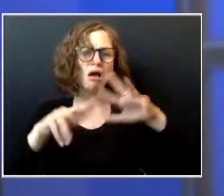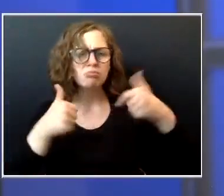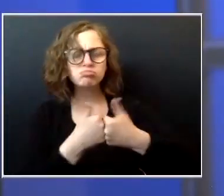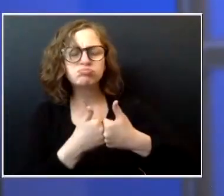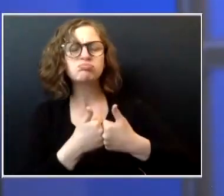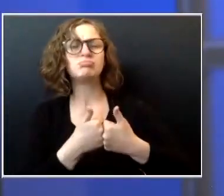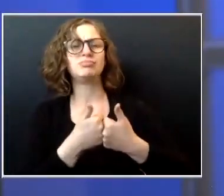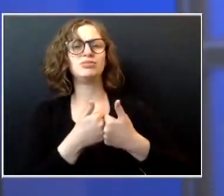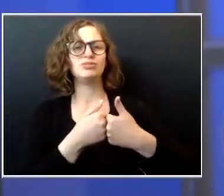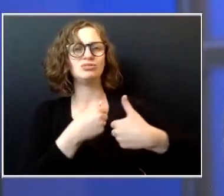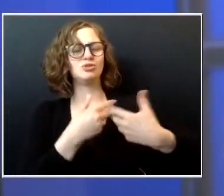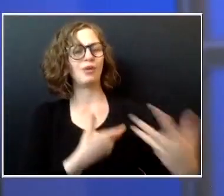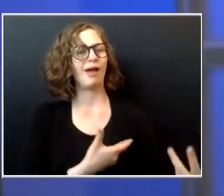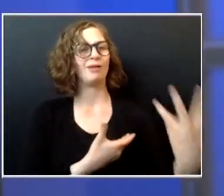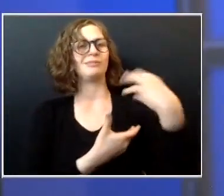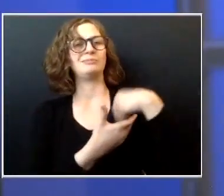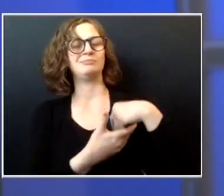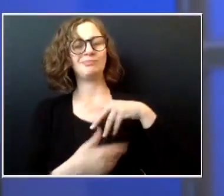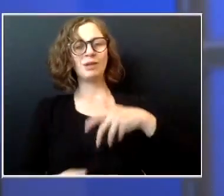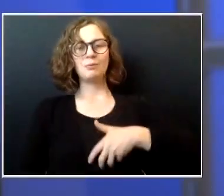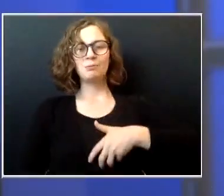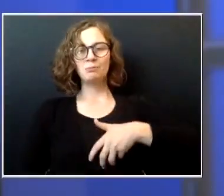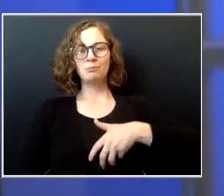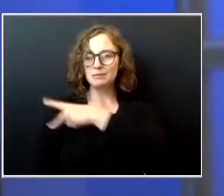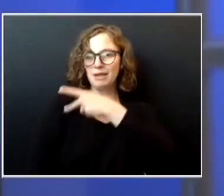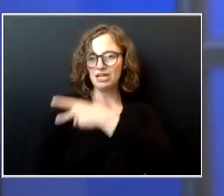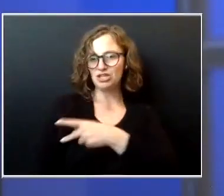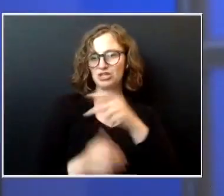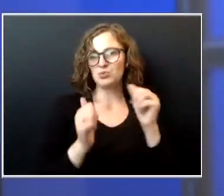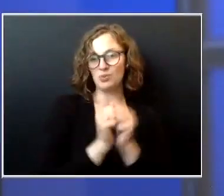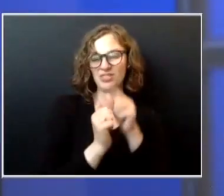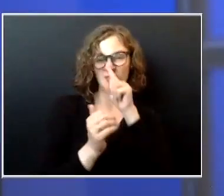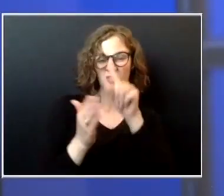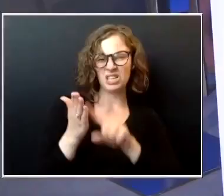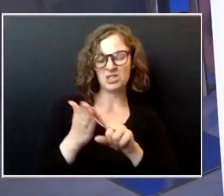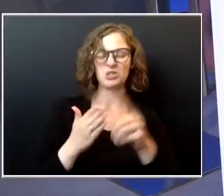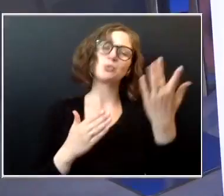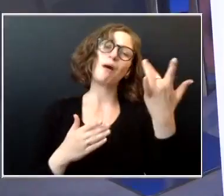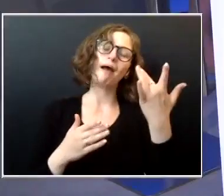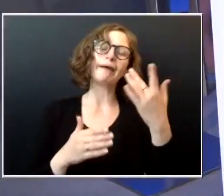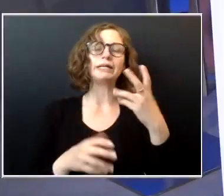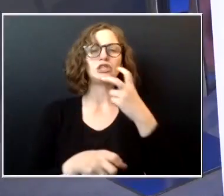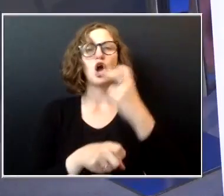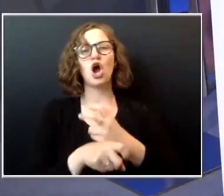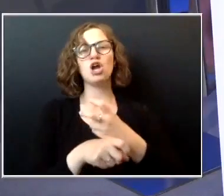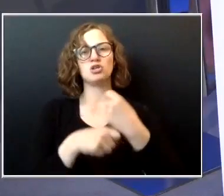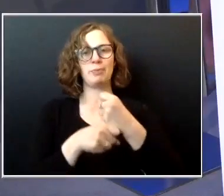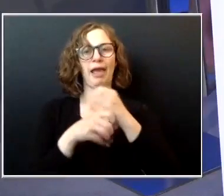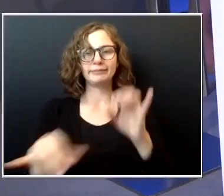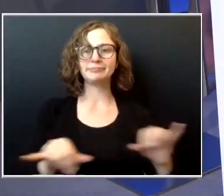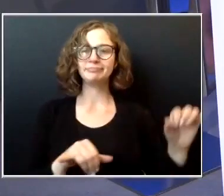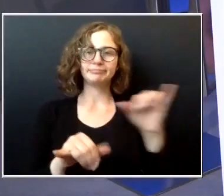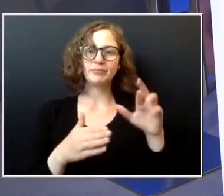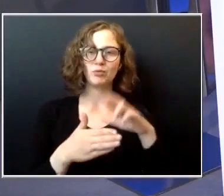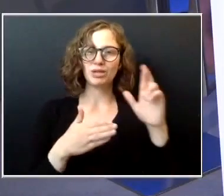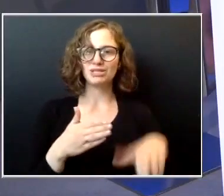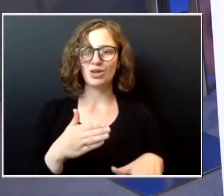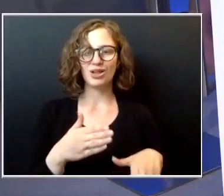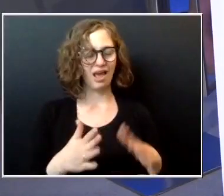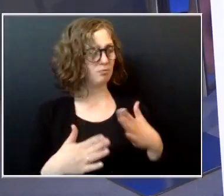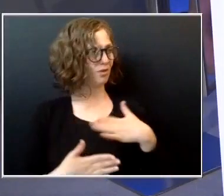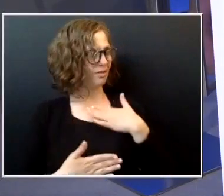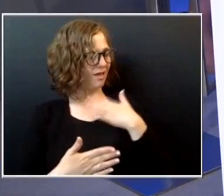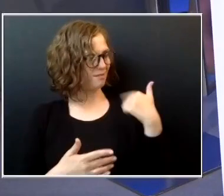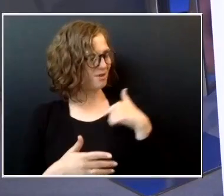in research studies because it's hard to standardize results and things like that. I'm really glad this conversation kind of took a turn to